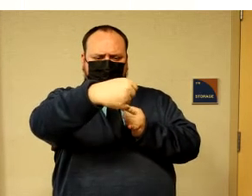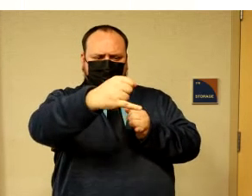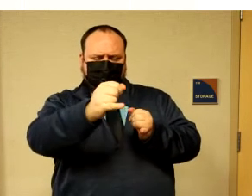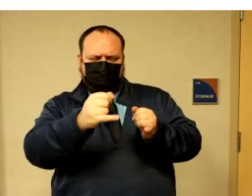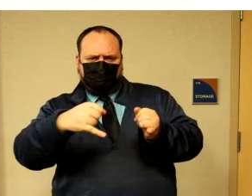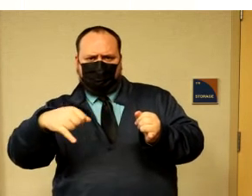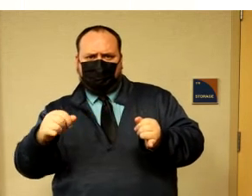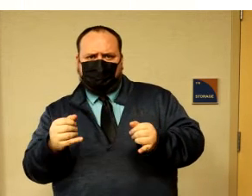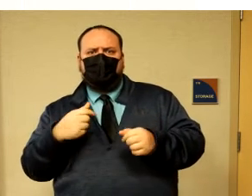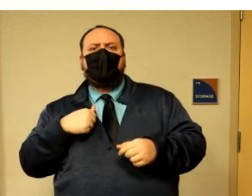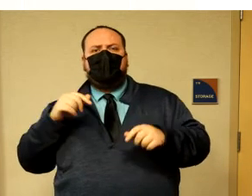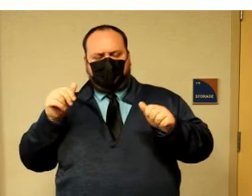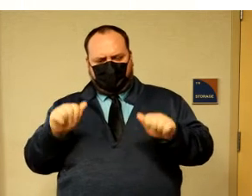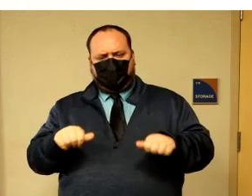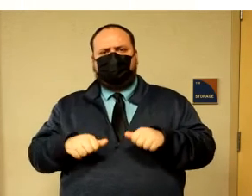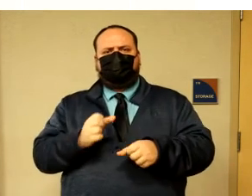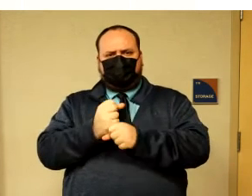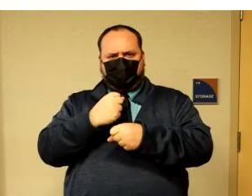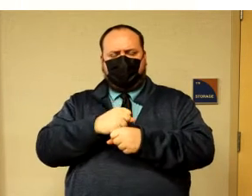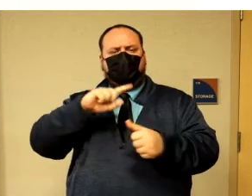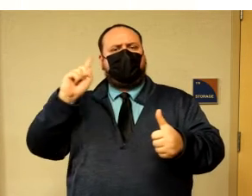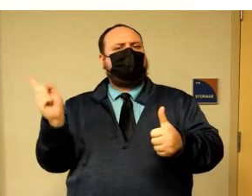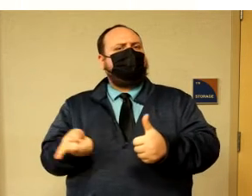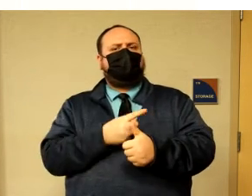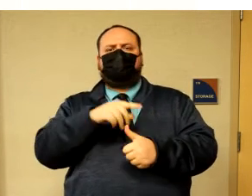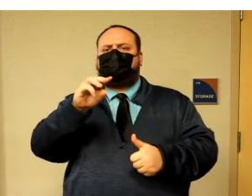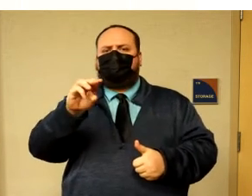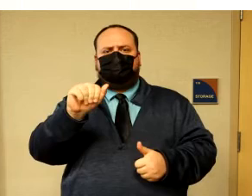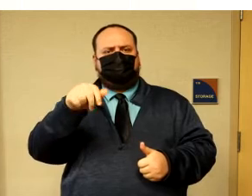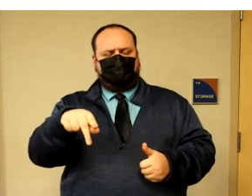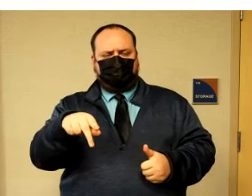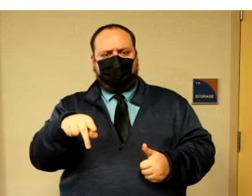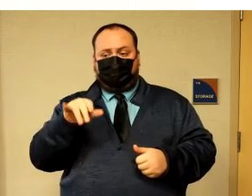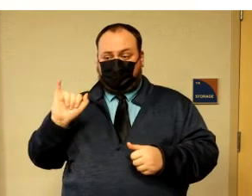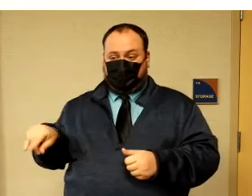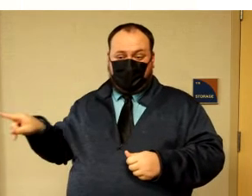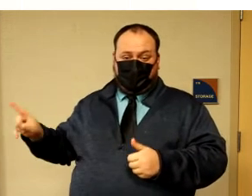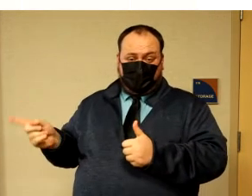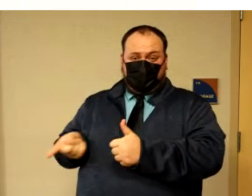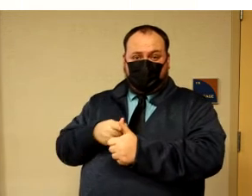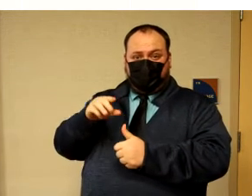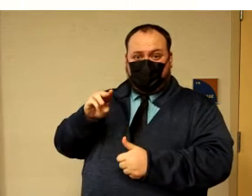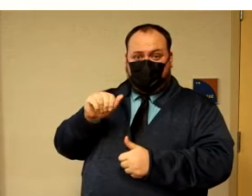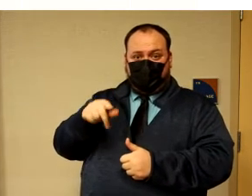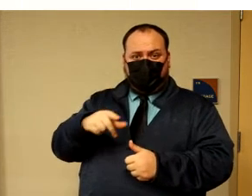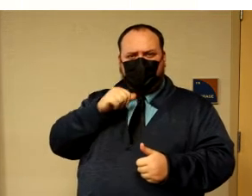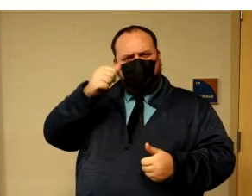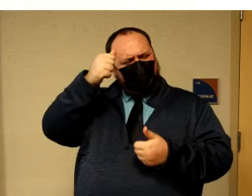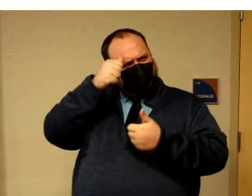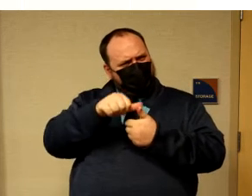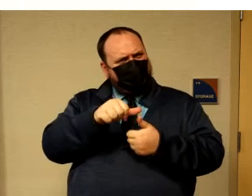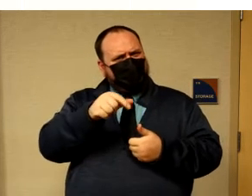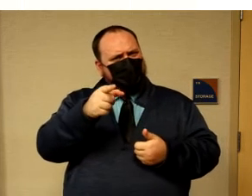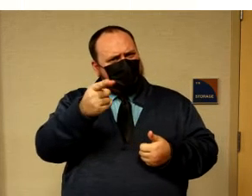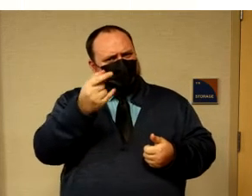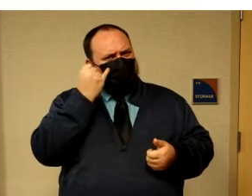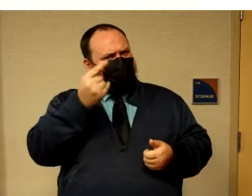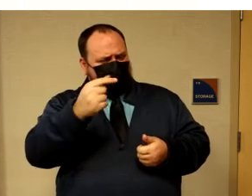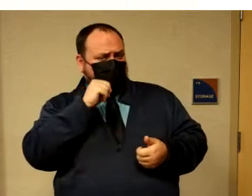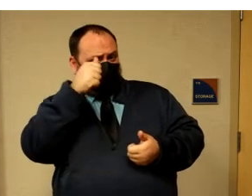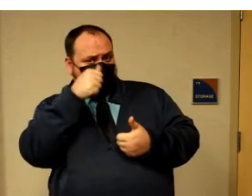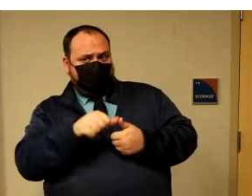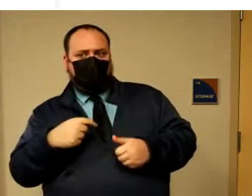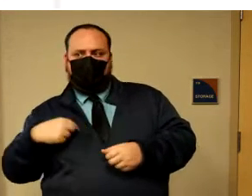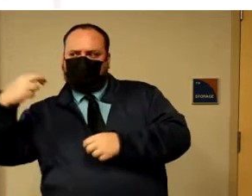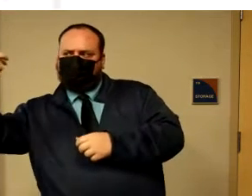I was able to make the first map. In the first map, I don't know if you guys remember, but I was sitting right here, and I